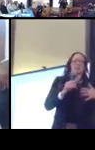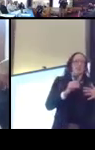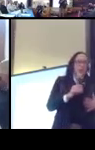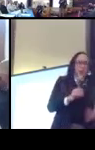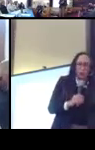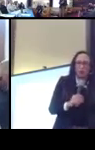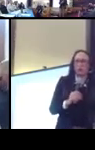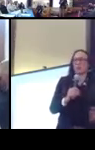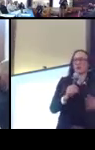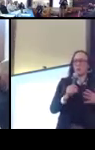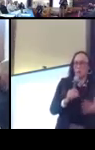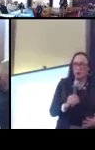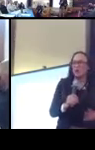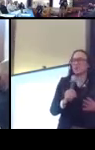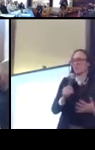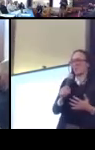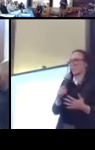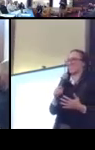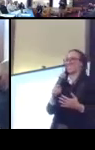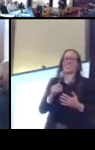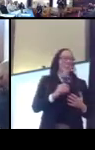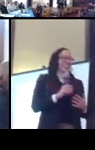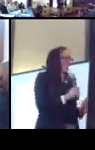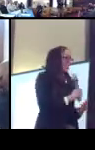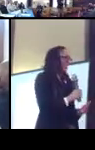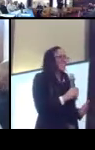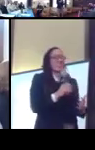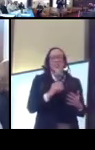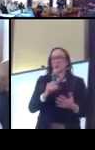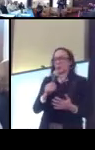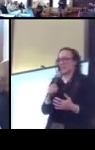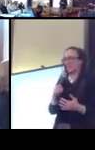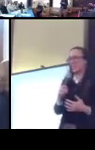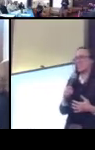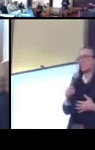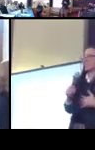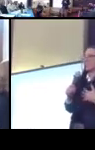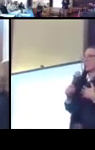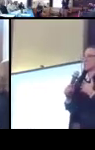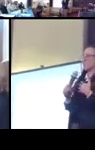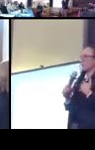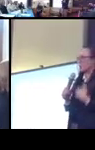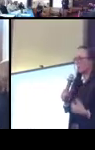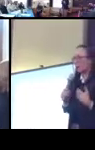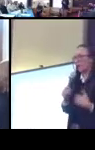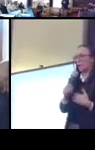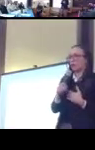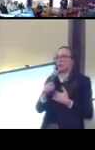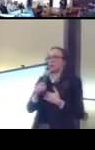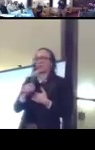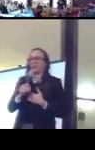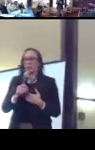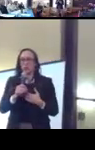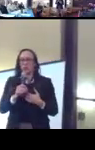you know, let's all just take a breath from the amount of information that is presented in here. And, you know, you might